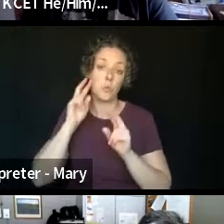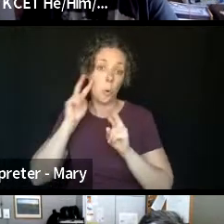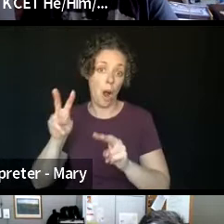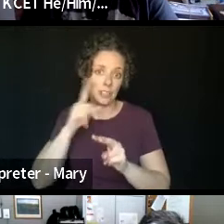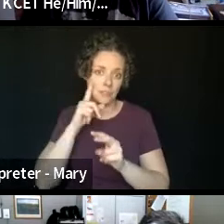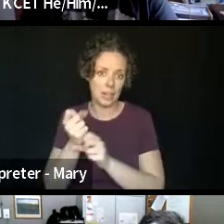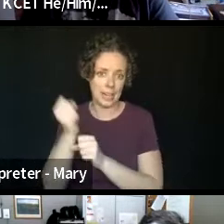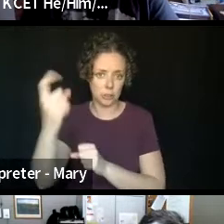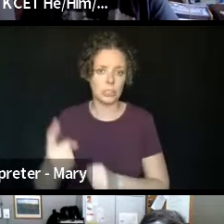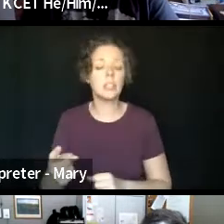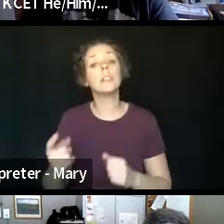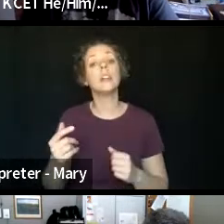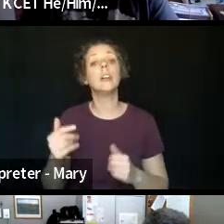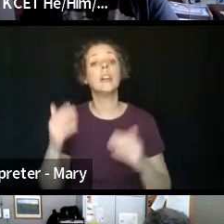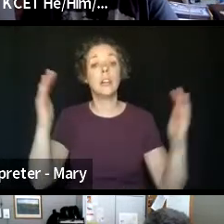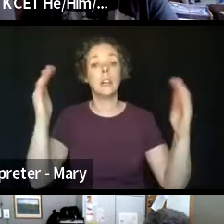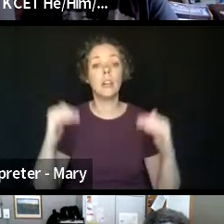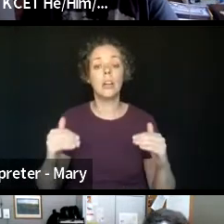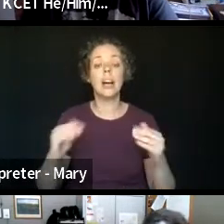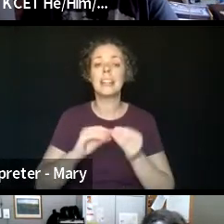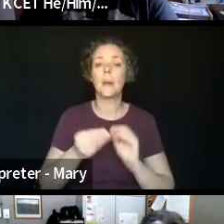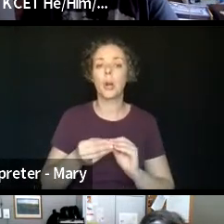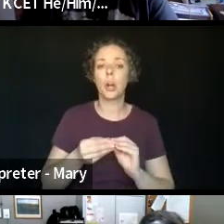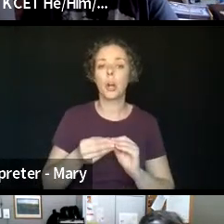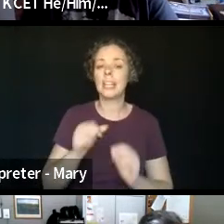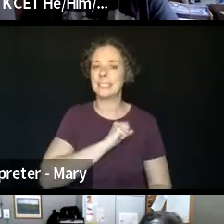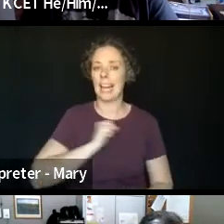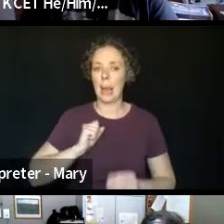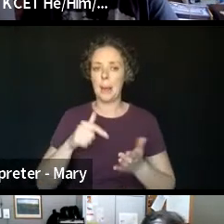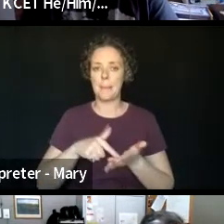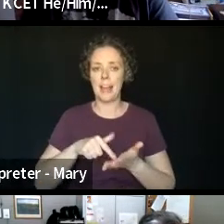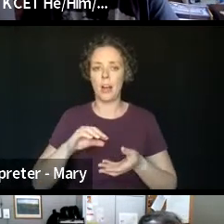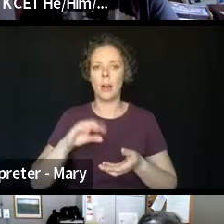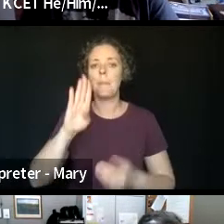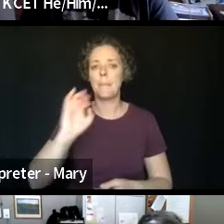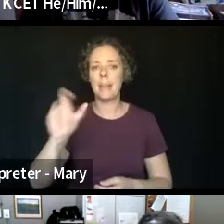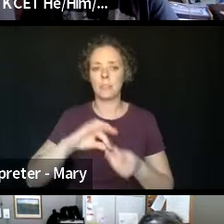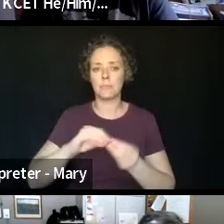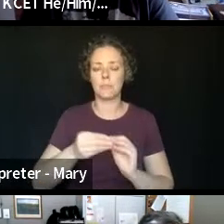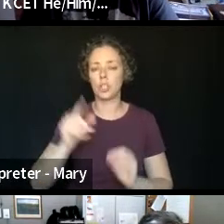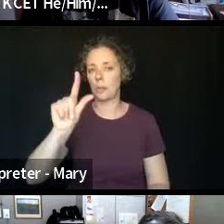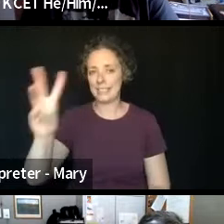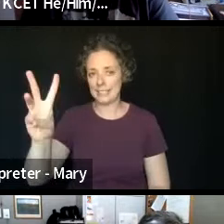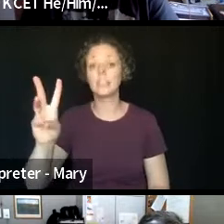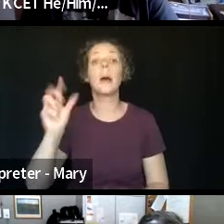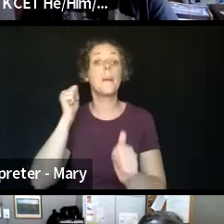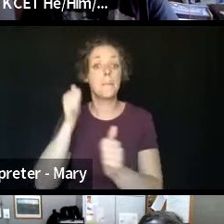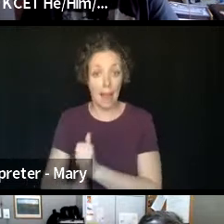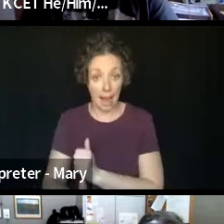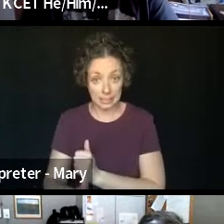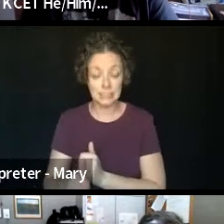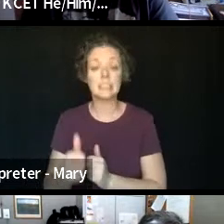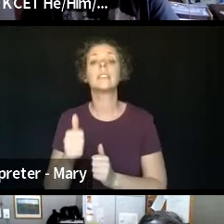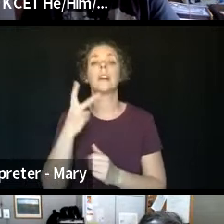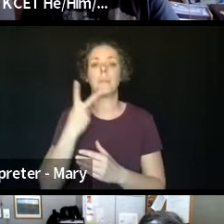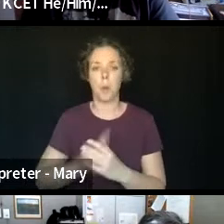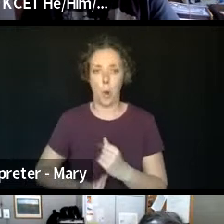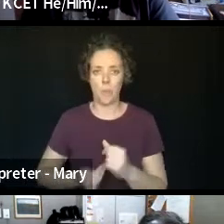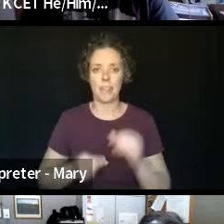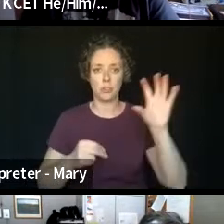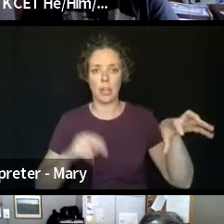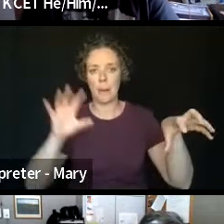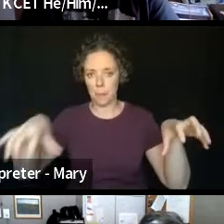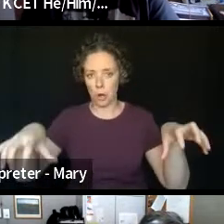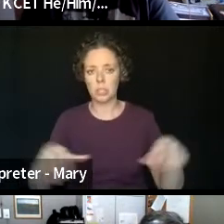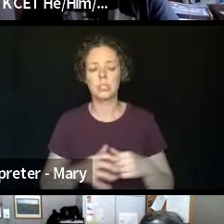Moving on to Senate Bill 26, which was passed out of both chambers. Senate